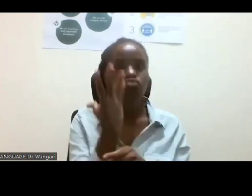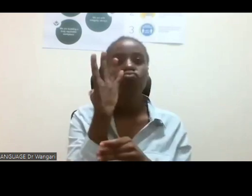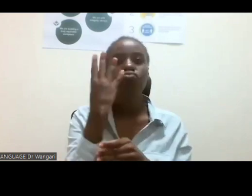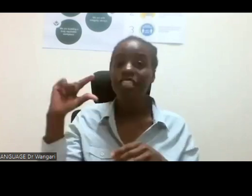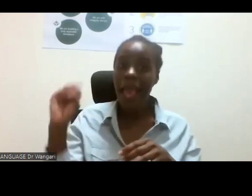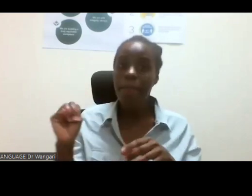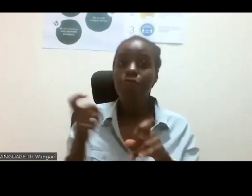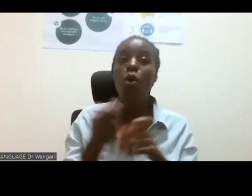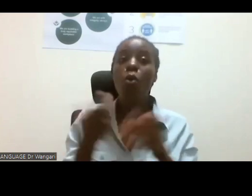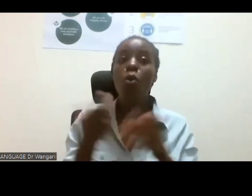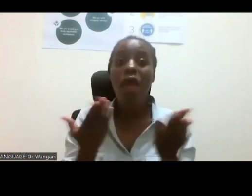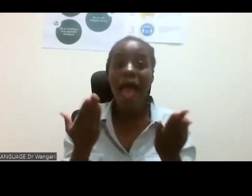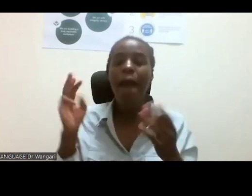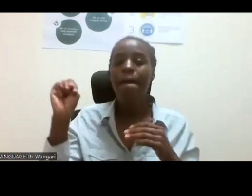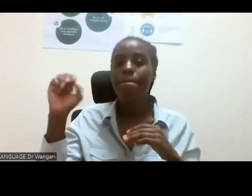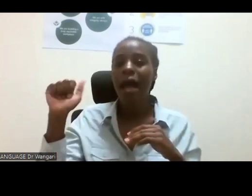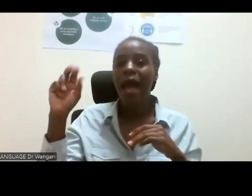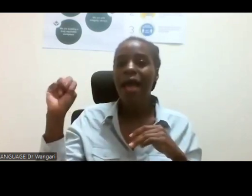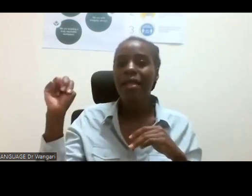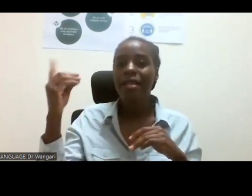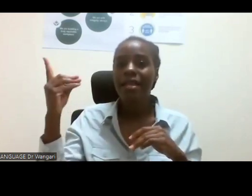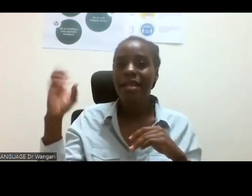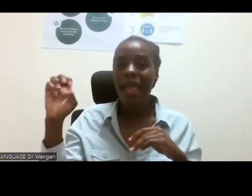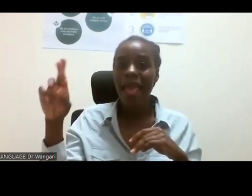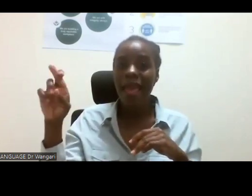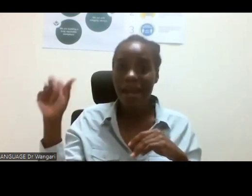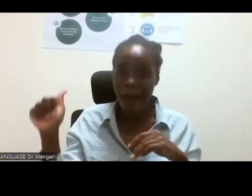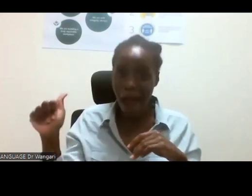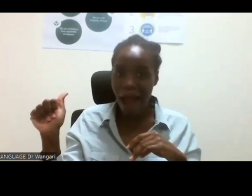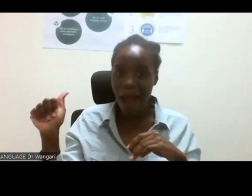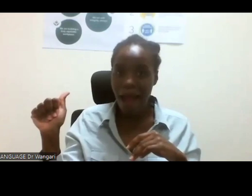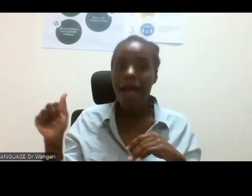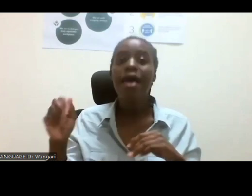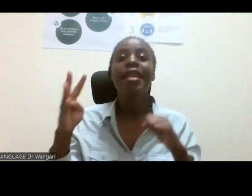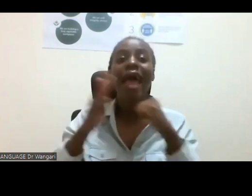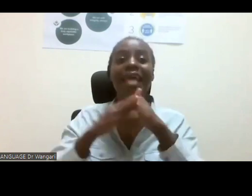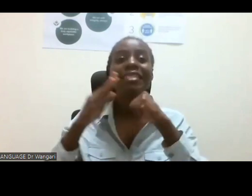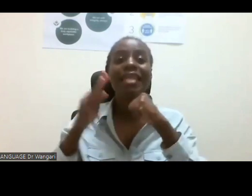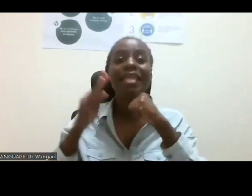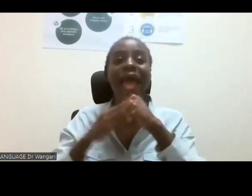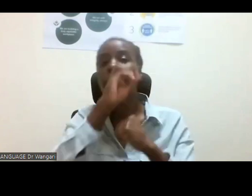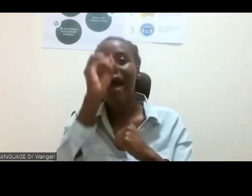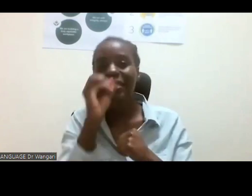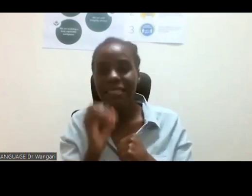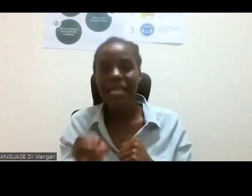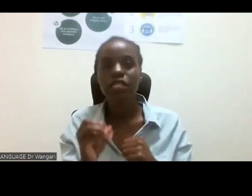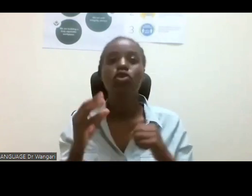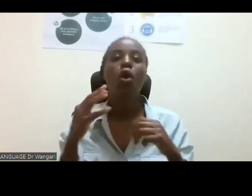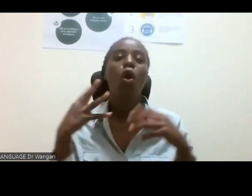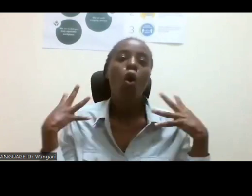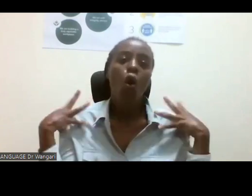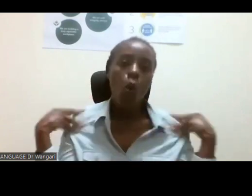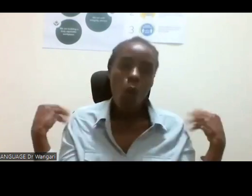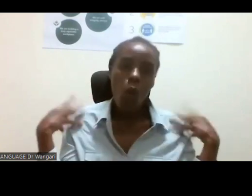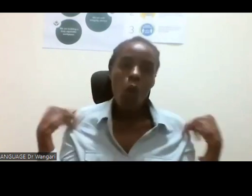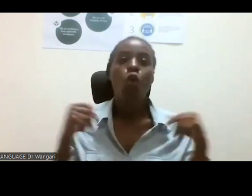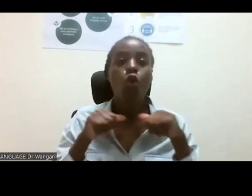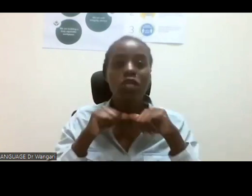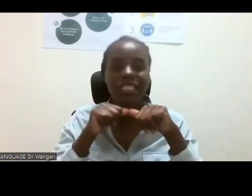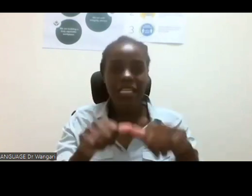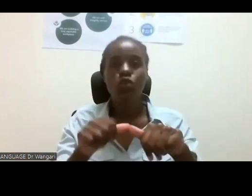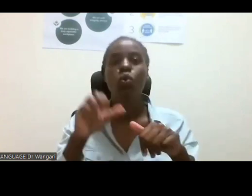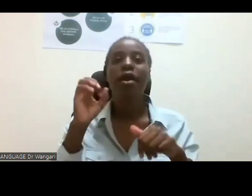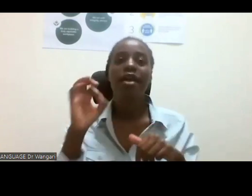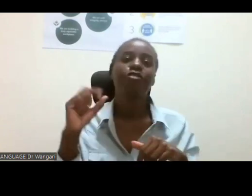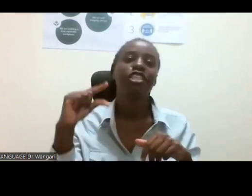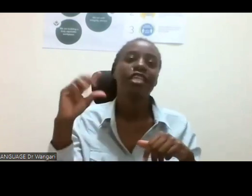where there is 99% of the population are still practicing, and I'm a member of the anti-FGM board in